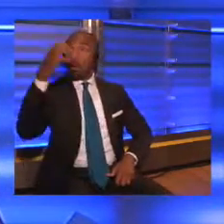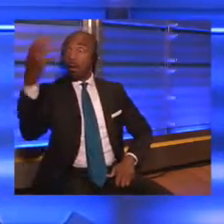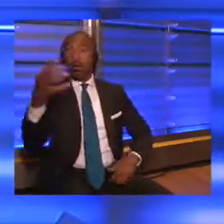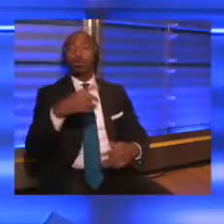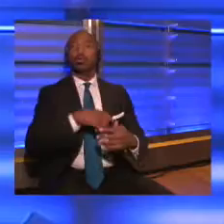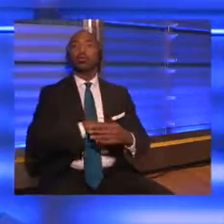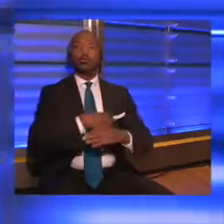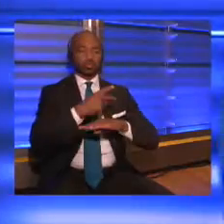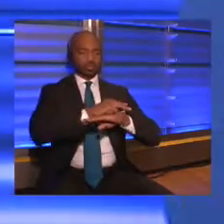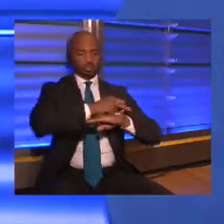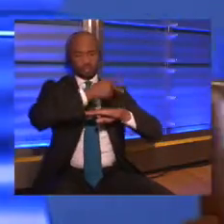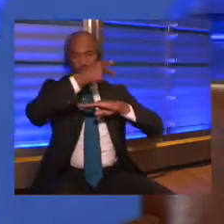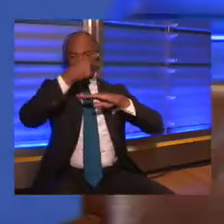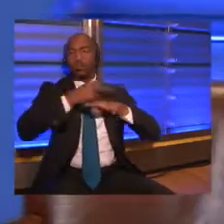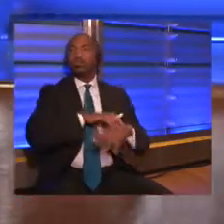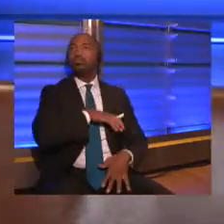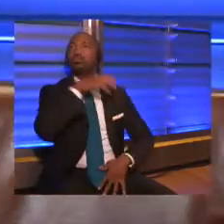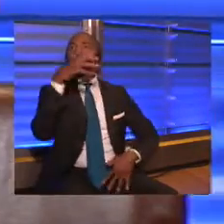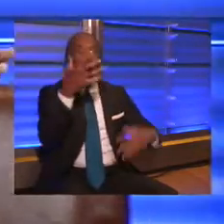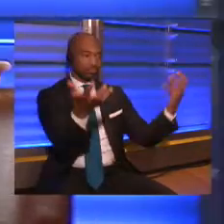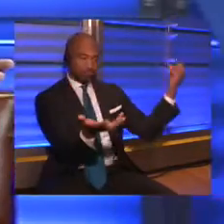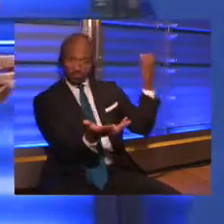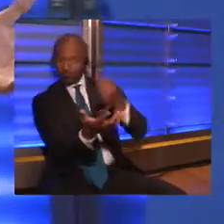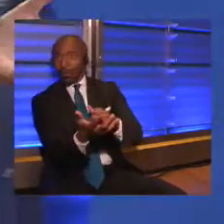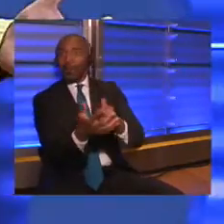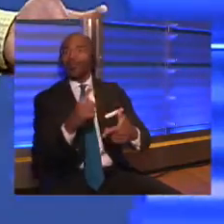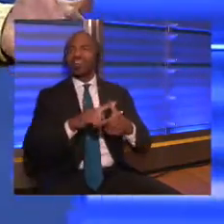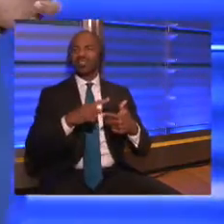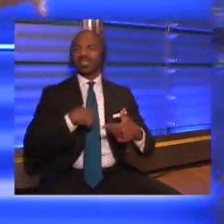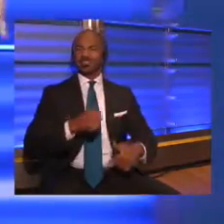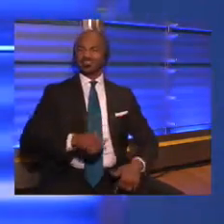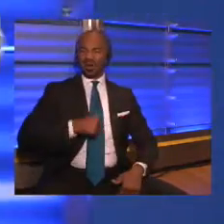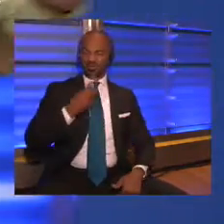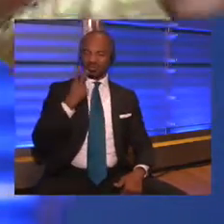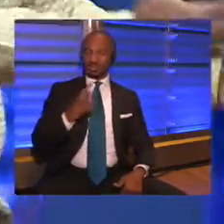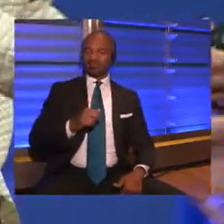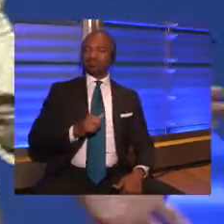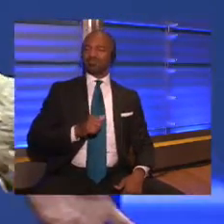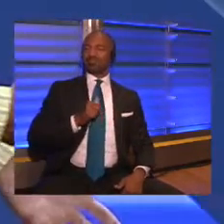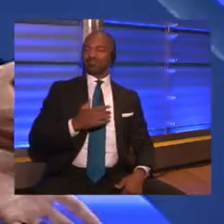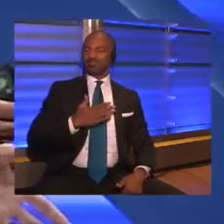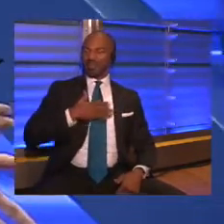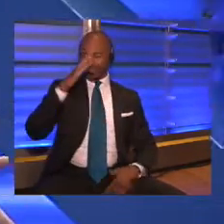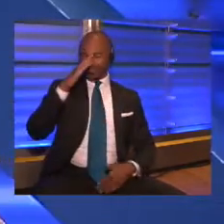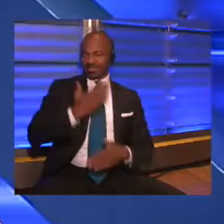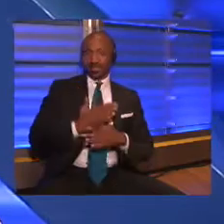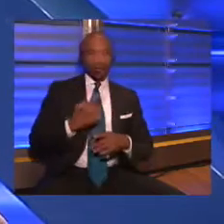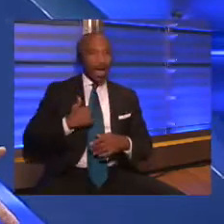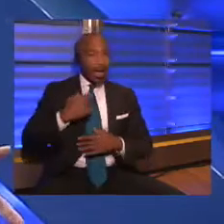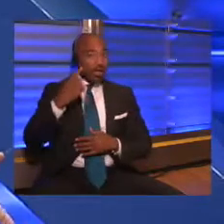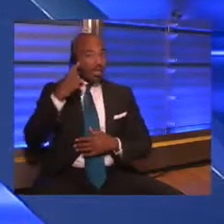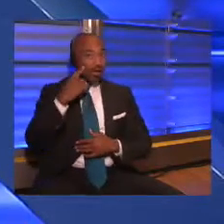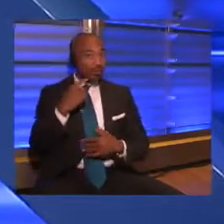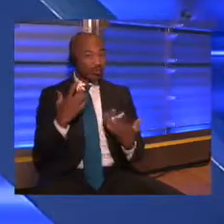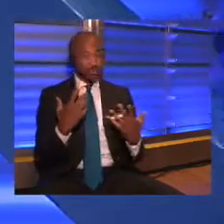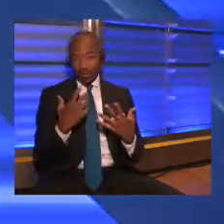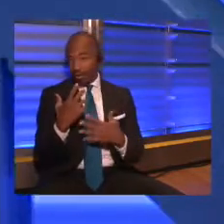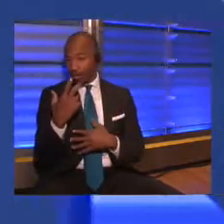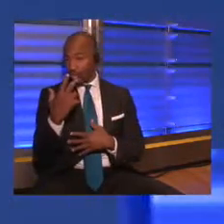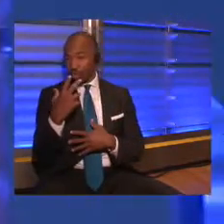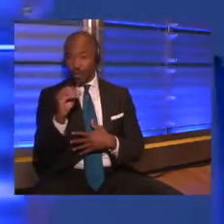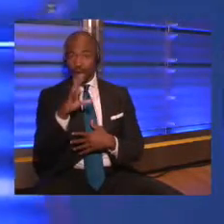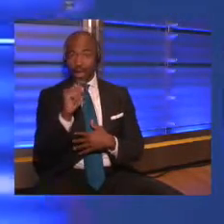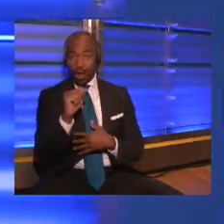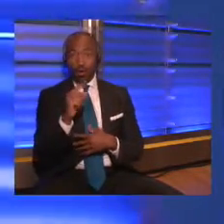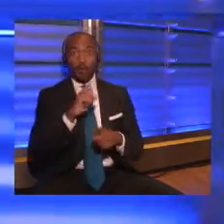course, Dad's like super proud, right? And I look out, and all the team runs out. I hope it was the third out, because otherwise it was very disruptive, because